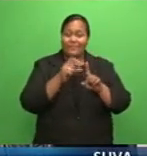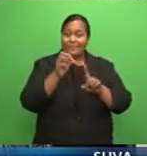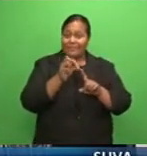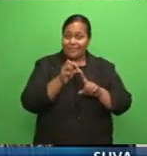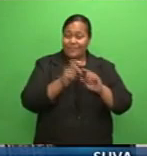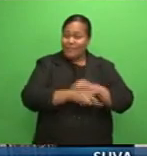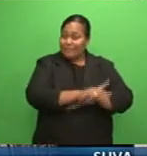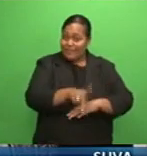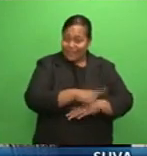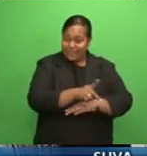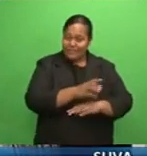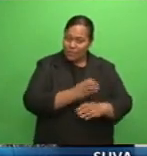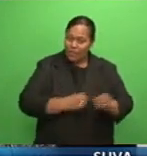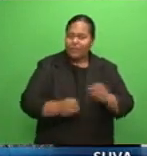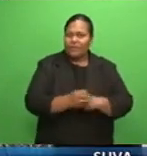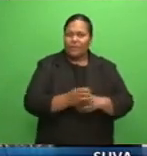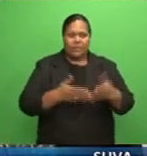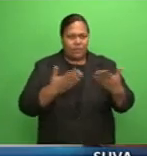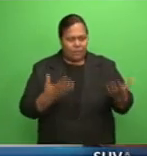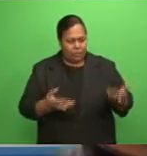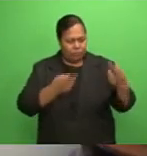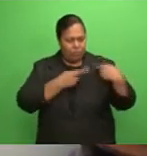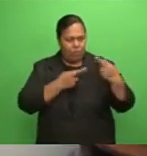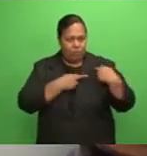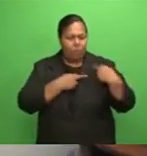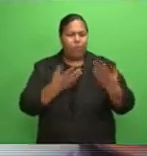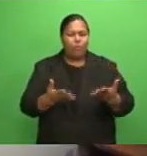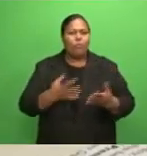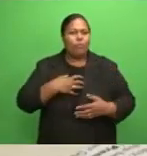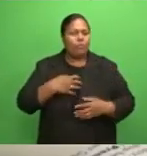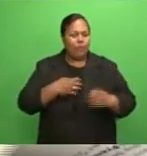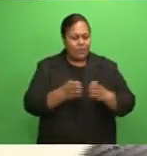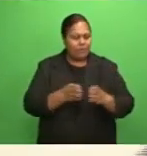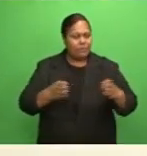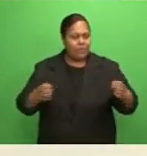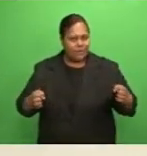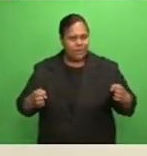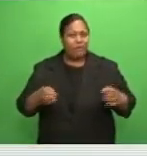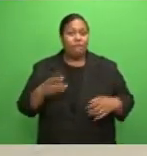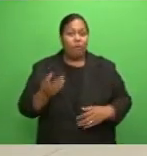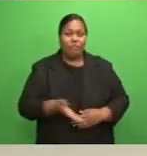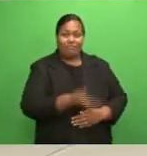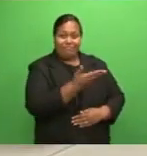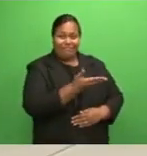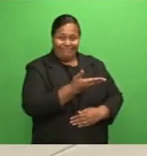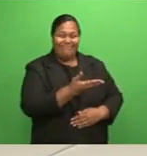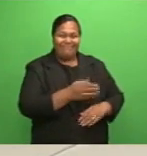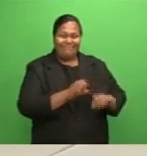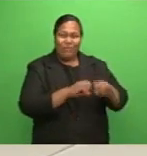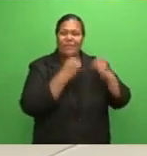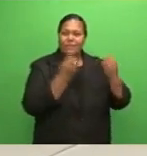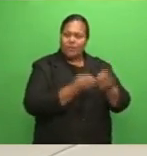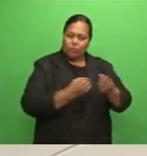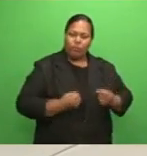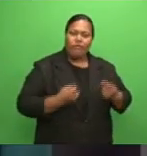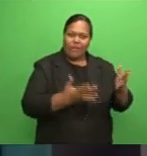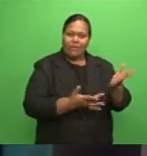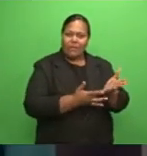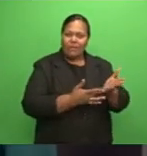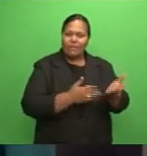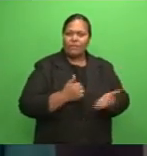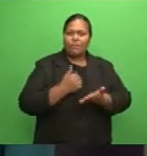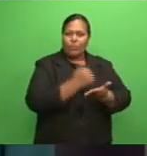new partnership will be to further expand the ongoing programs of the Cyprema Foundation and provide them the technical support needed.